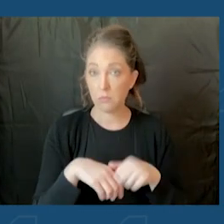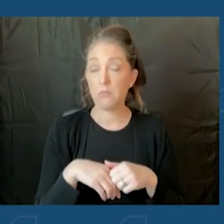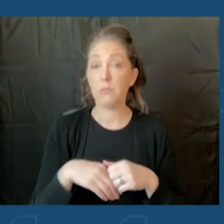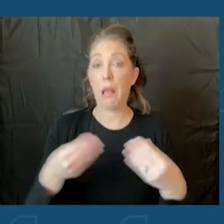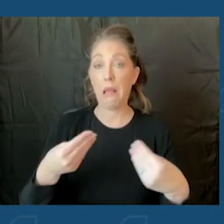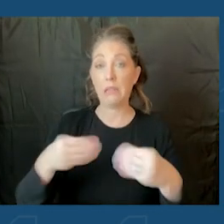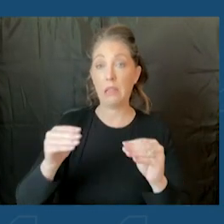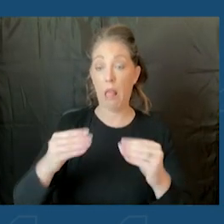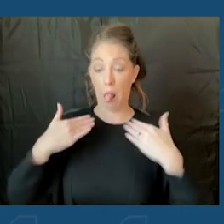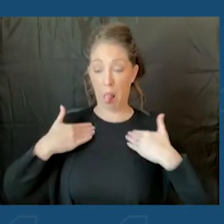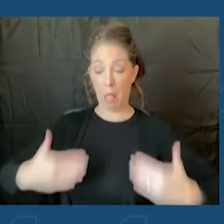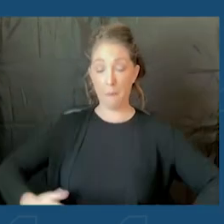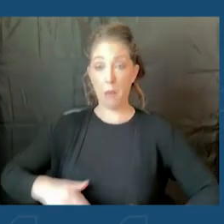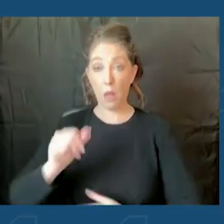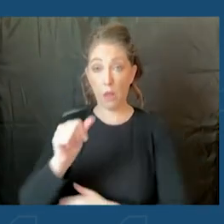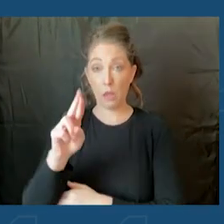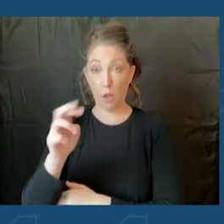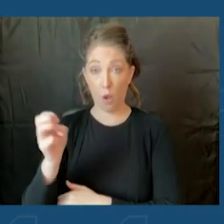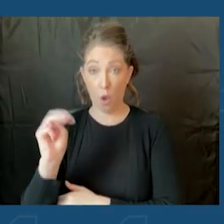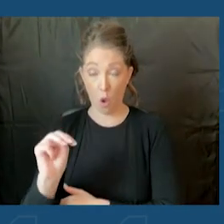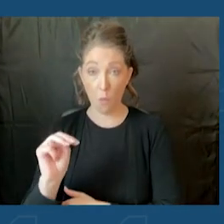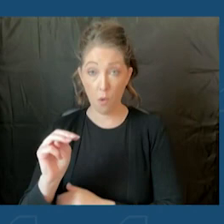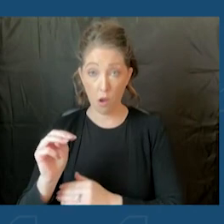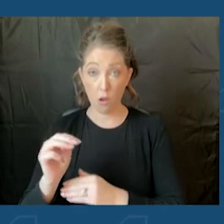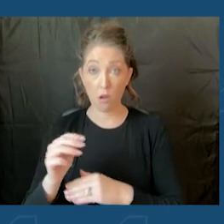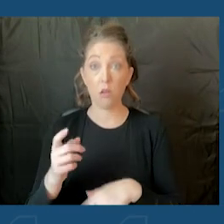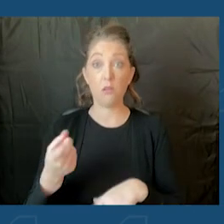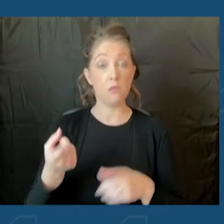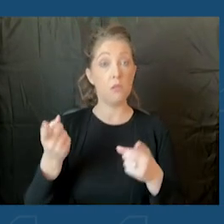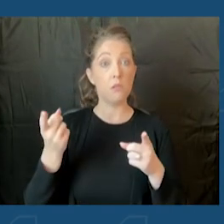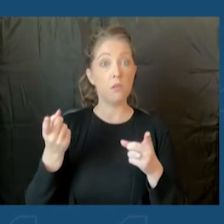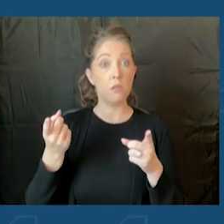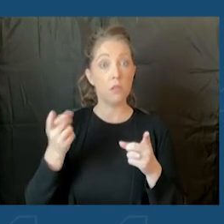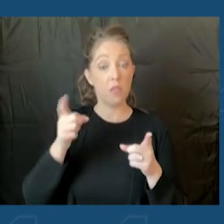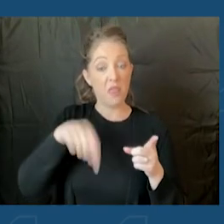this individual could have been stopped when they went in the store because they were